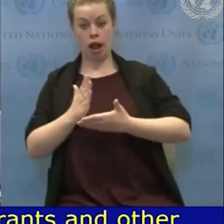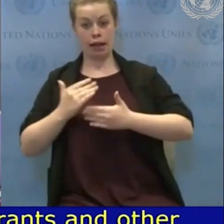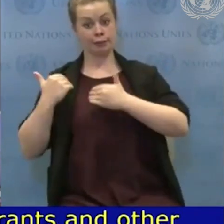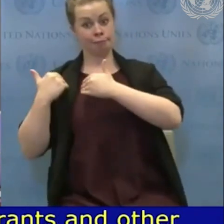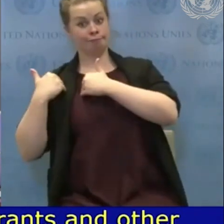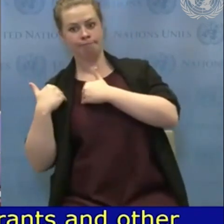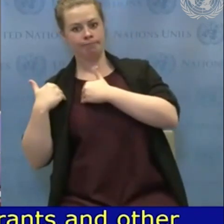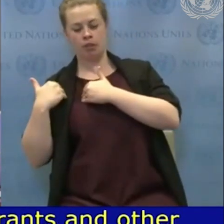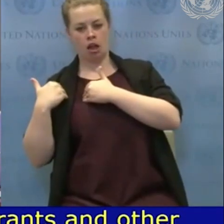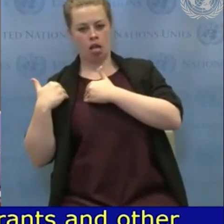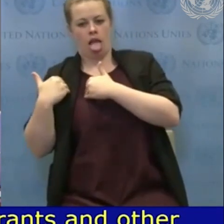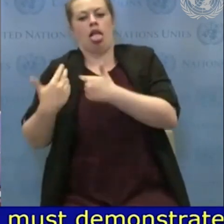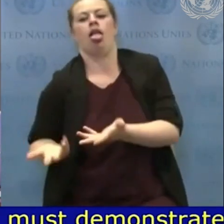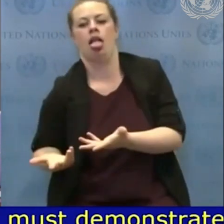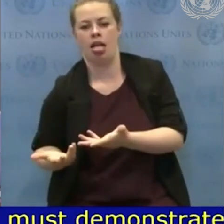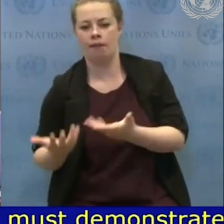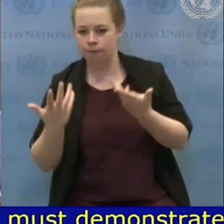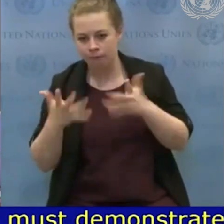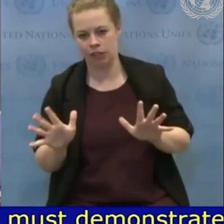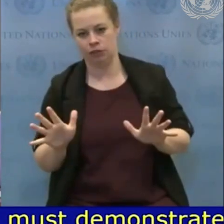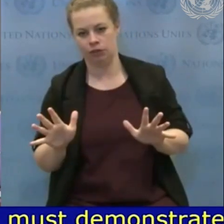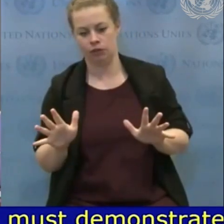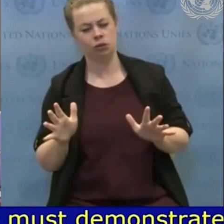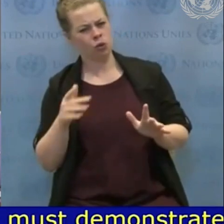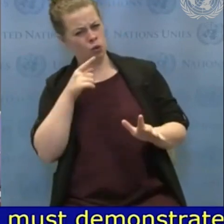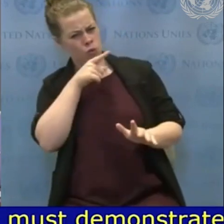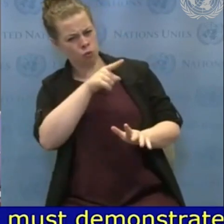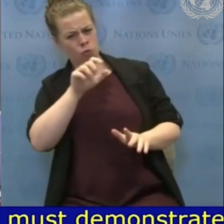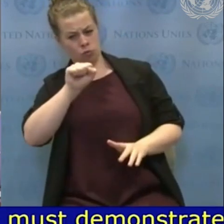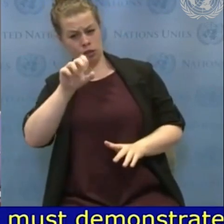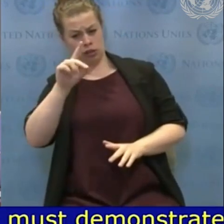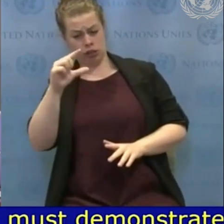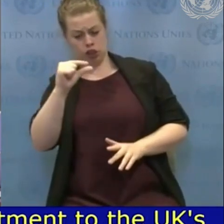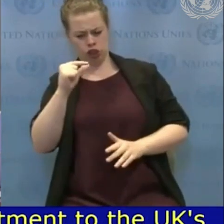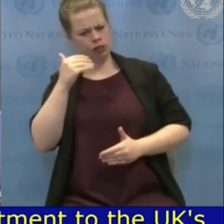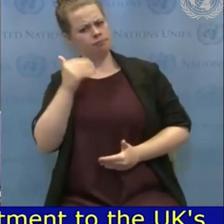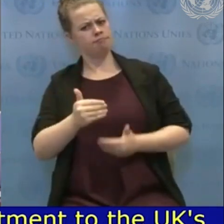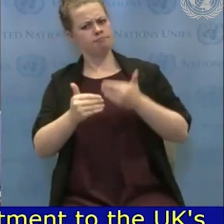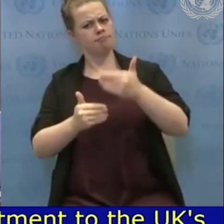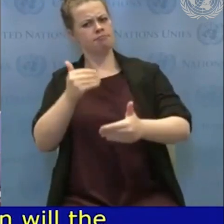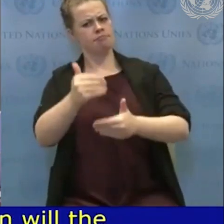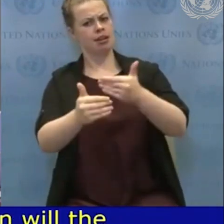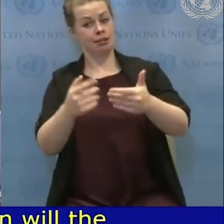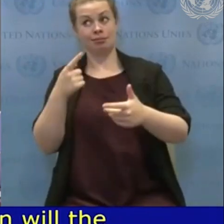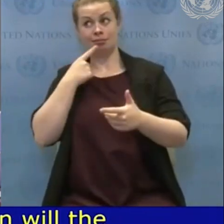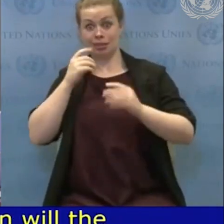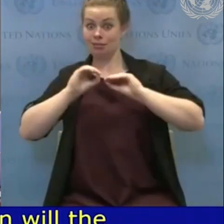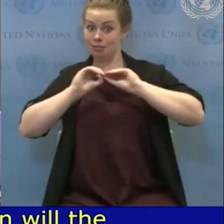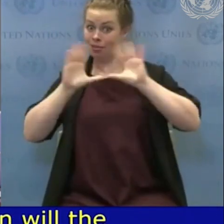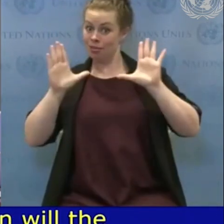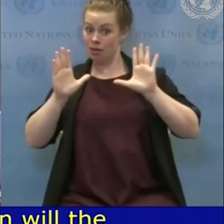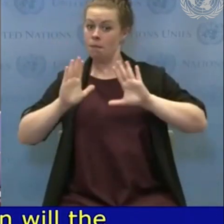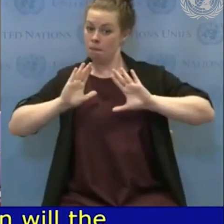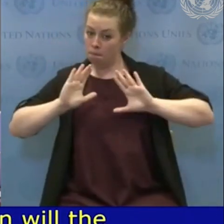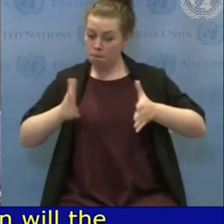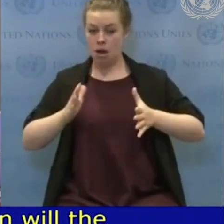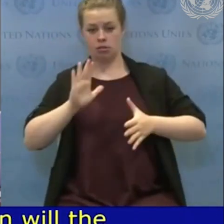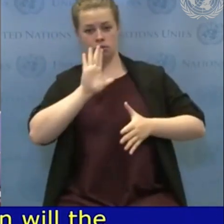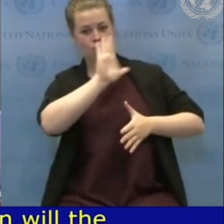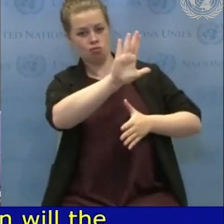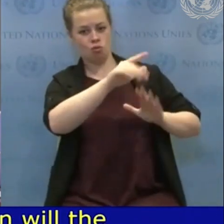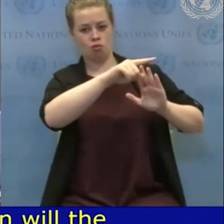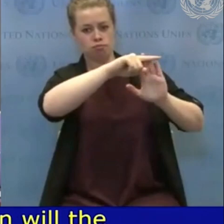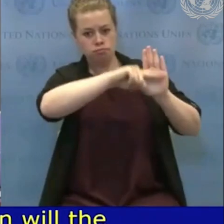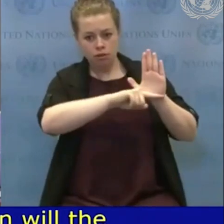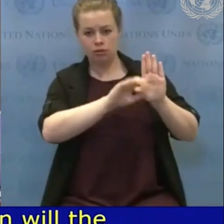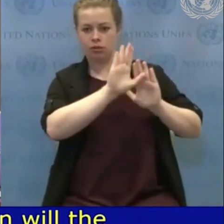transformative national action plan for achieving the SDGs, which ensures coherence around domestic and international policies, is led by a